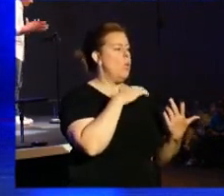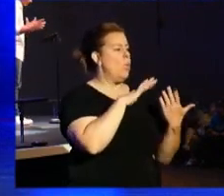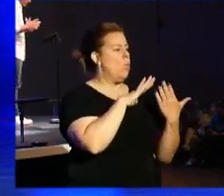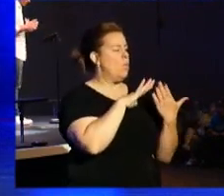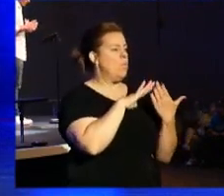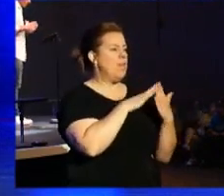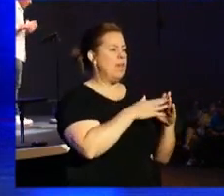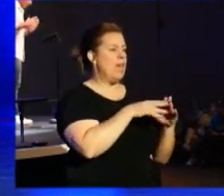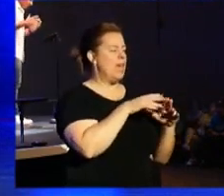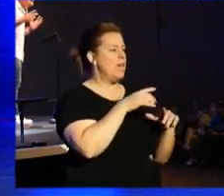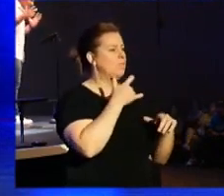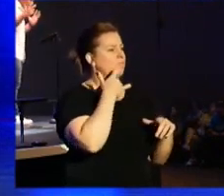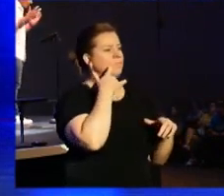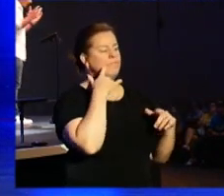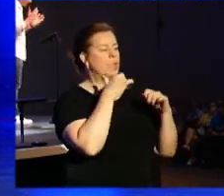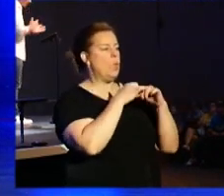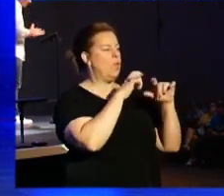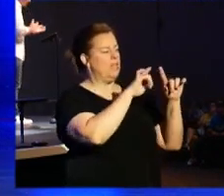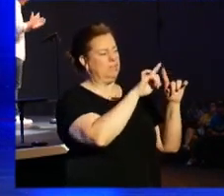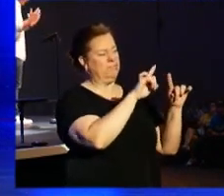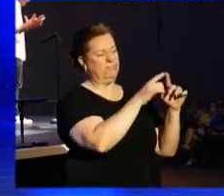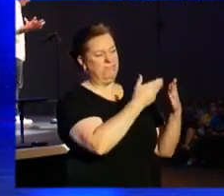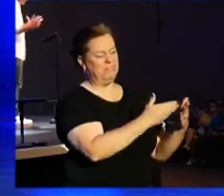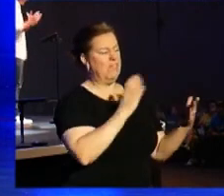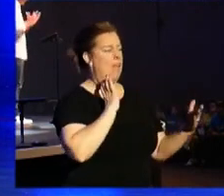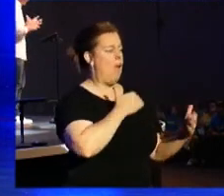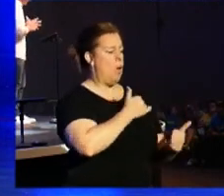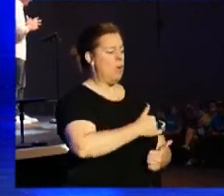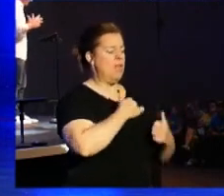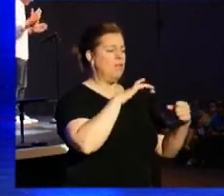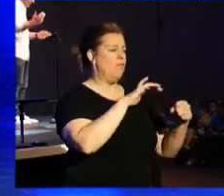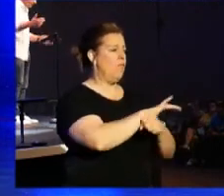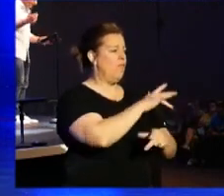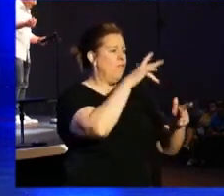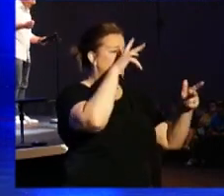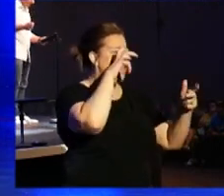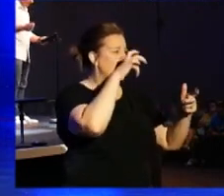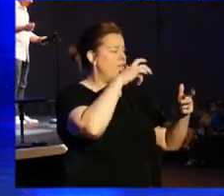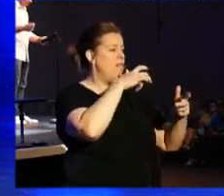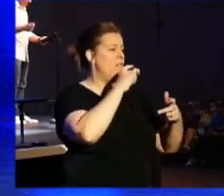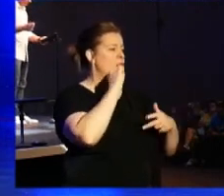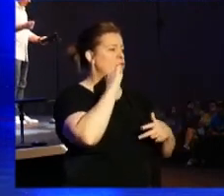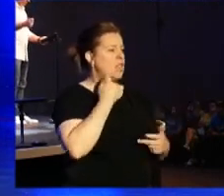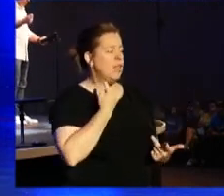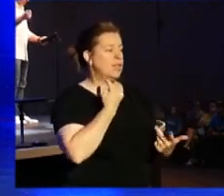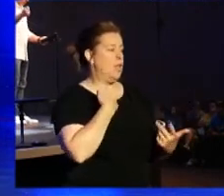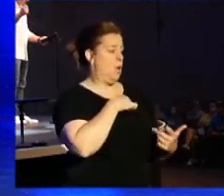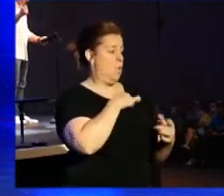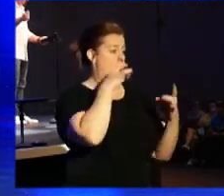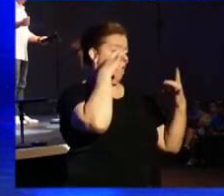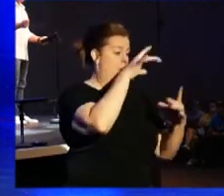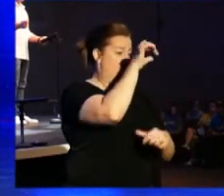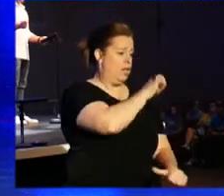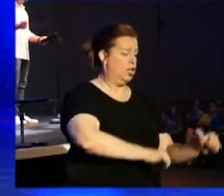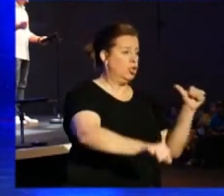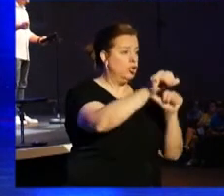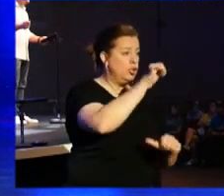lusts and pleasures. Our lives were full of evil and envy, and we hated each other.